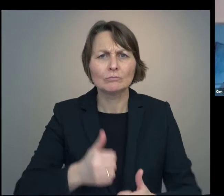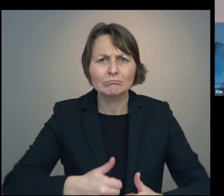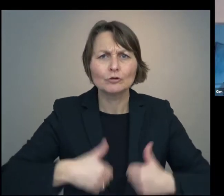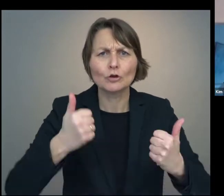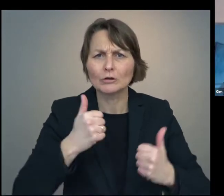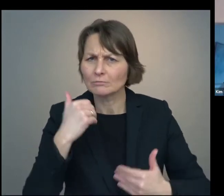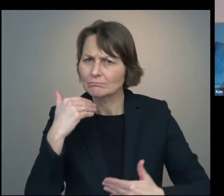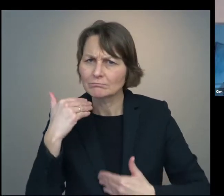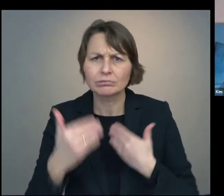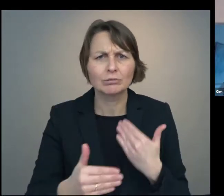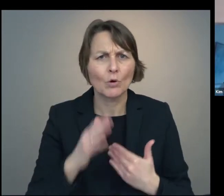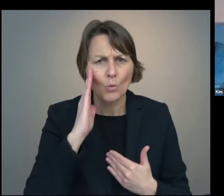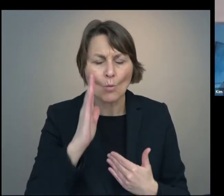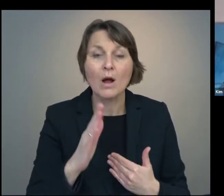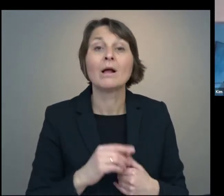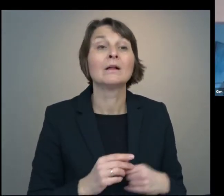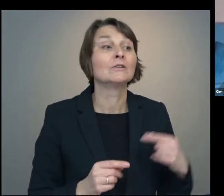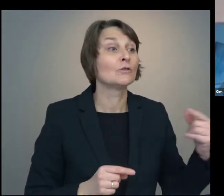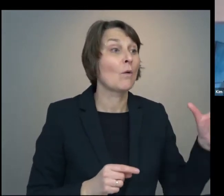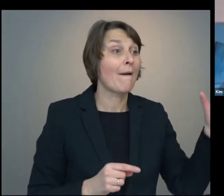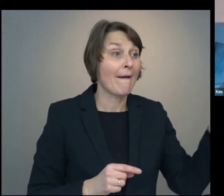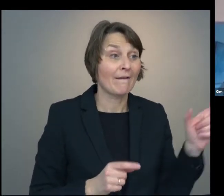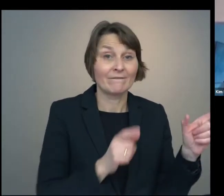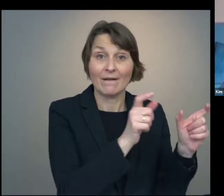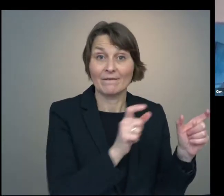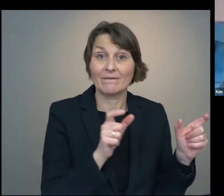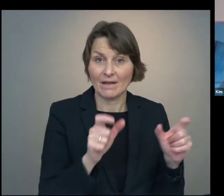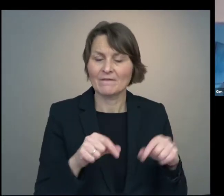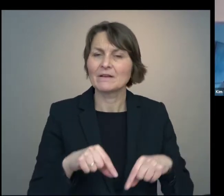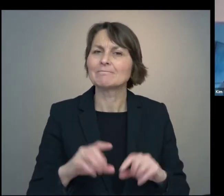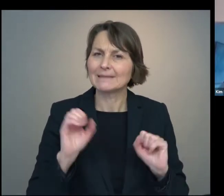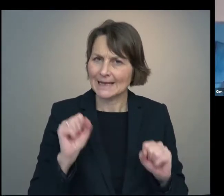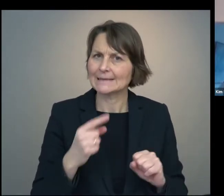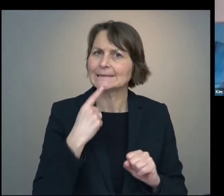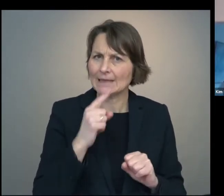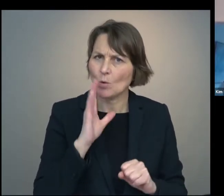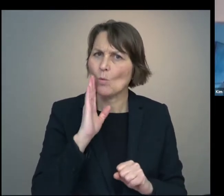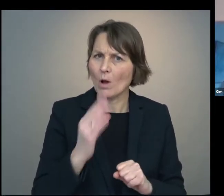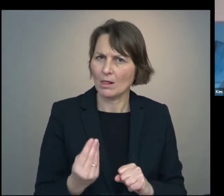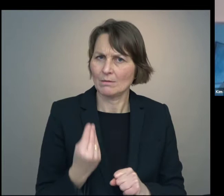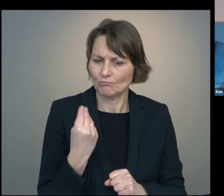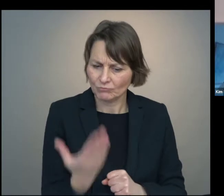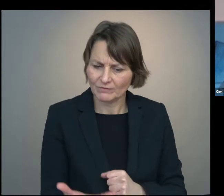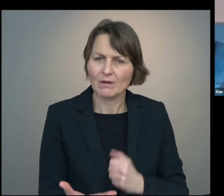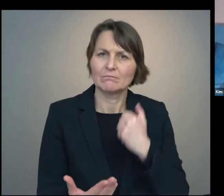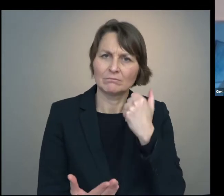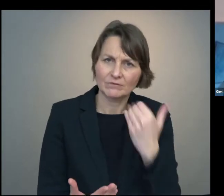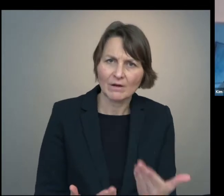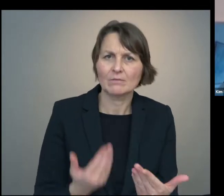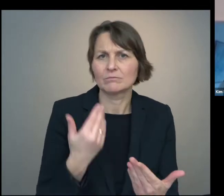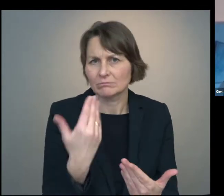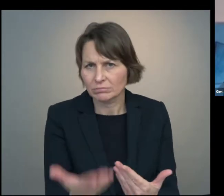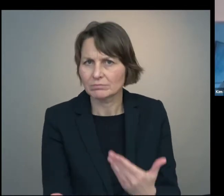down, making sure that we deliver on stuff, and we know